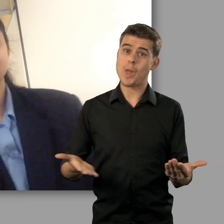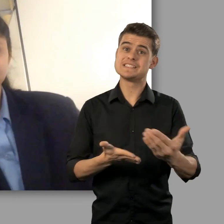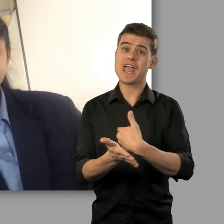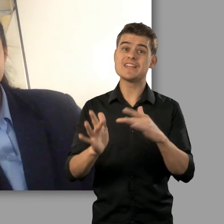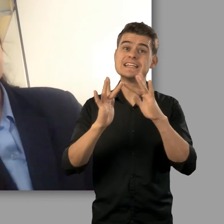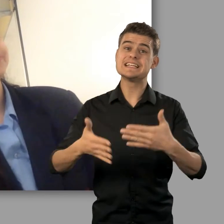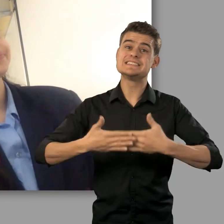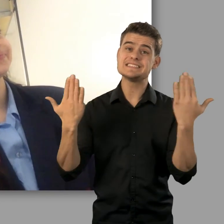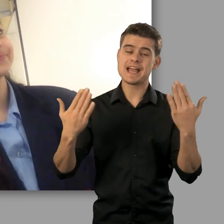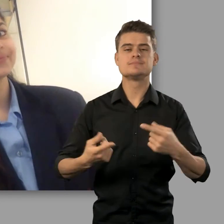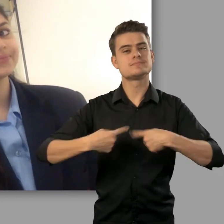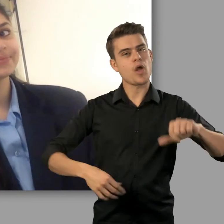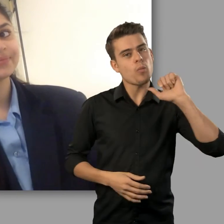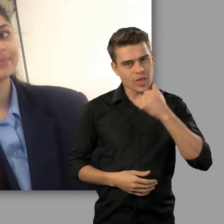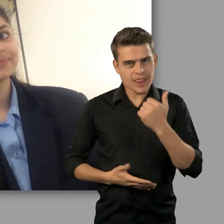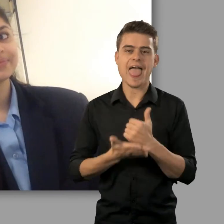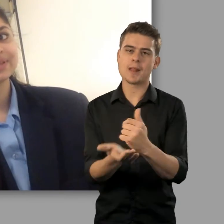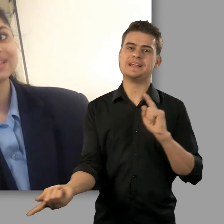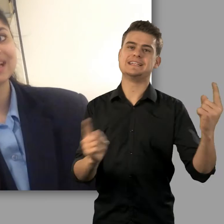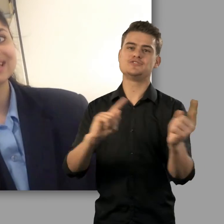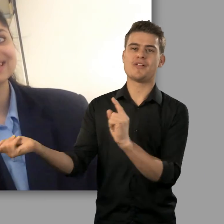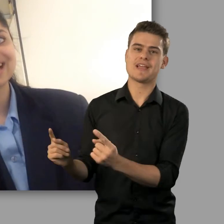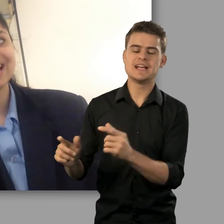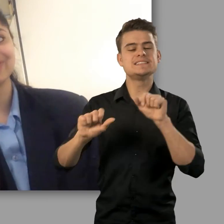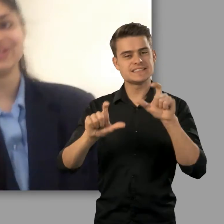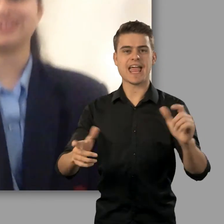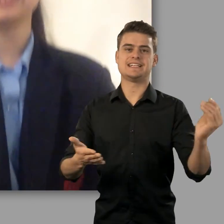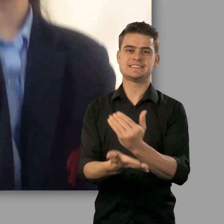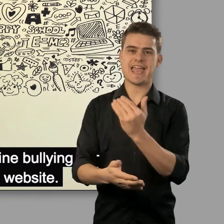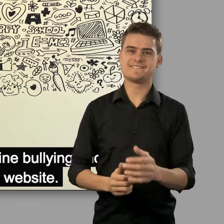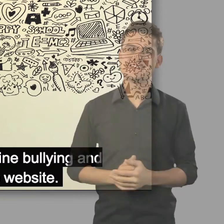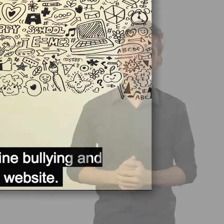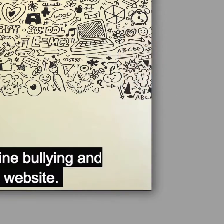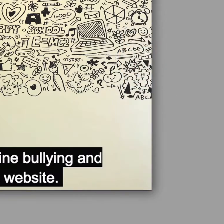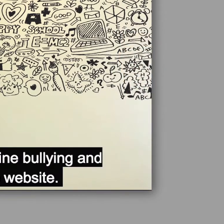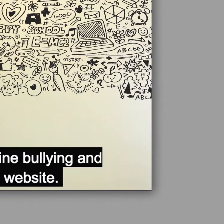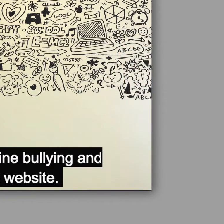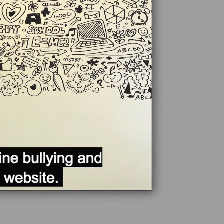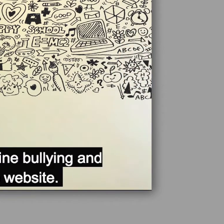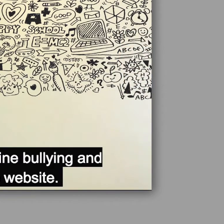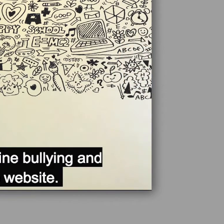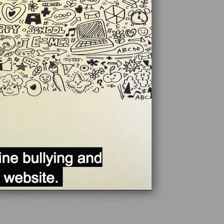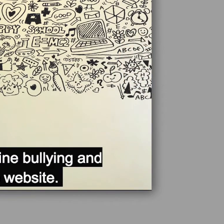For safe internet day, we will help other people stay safe.